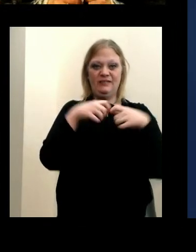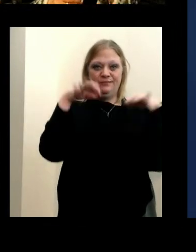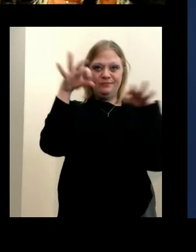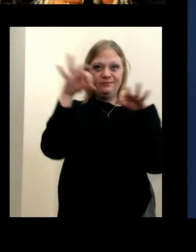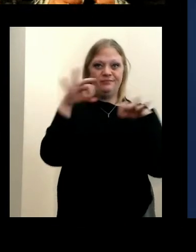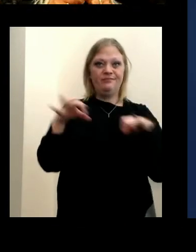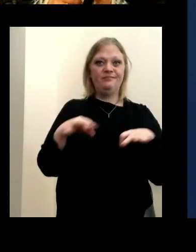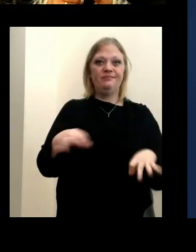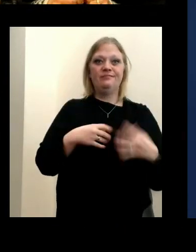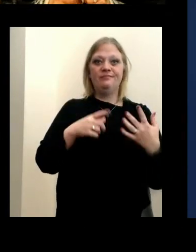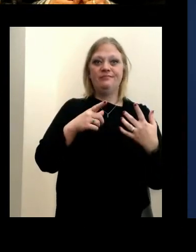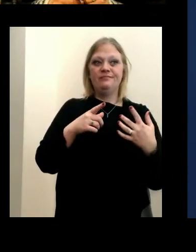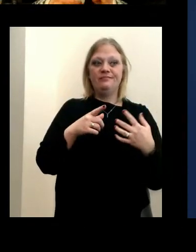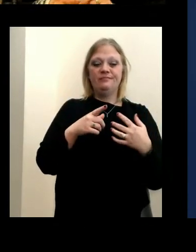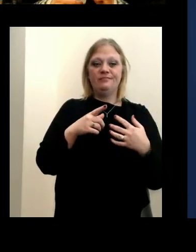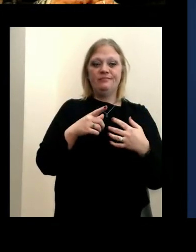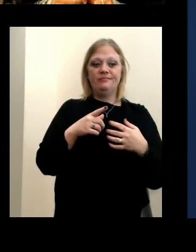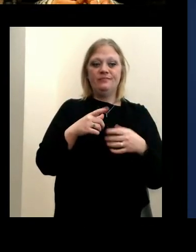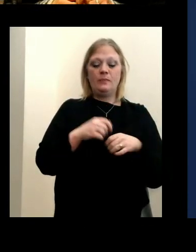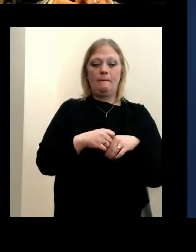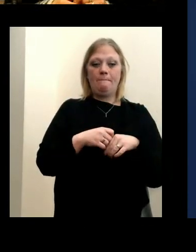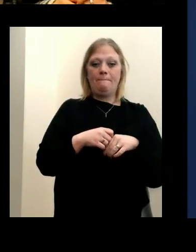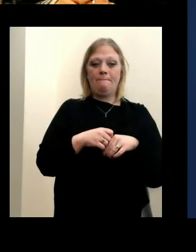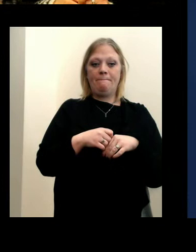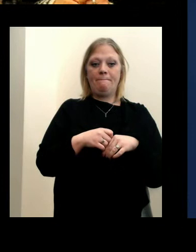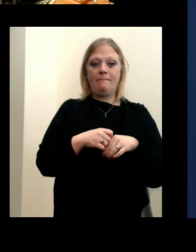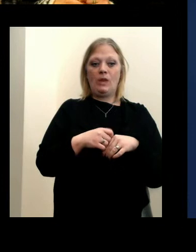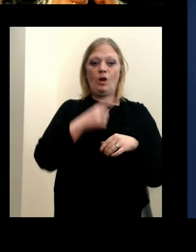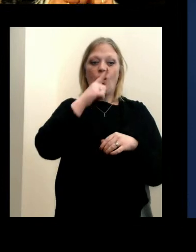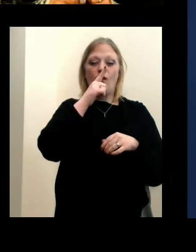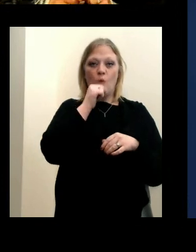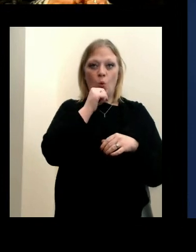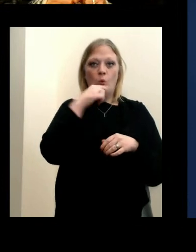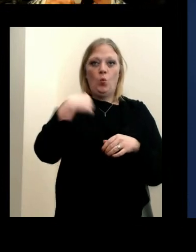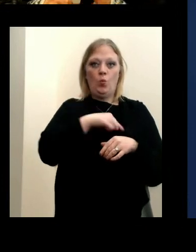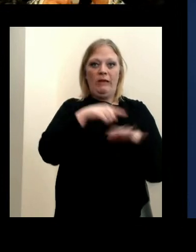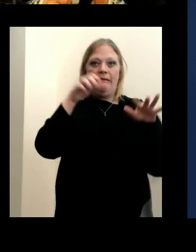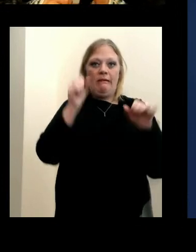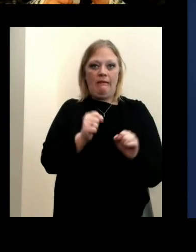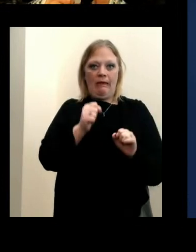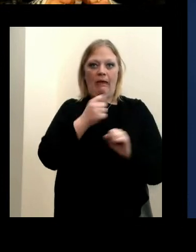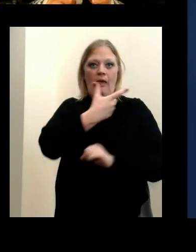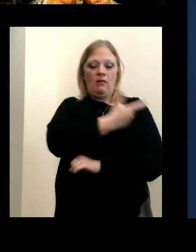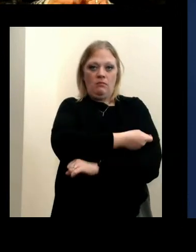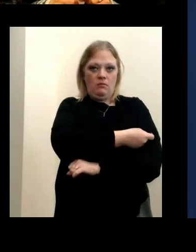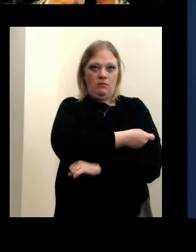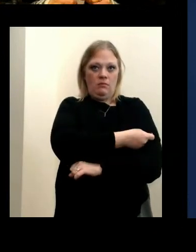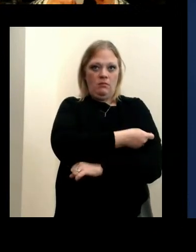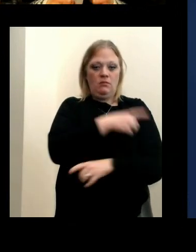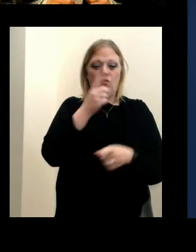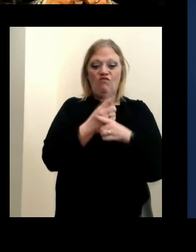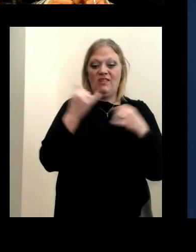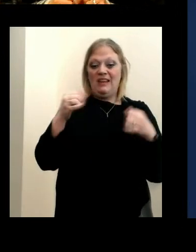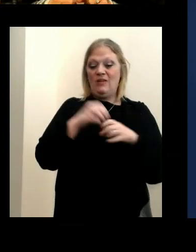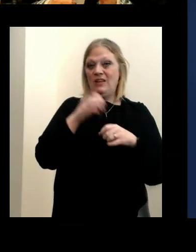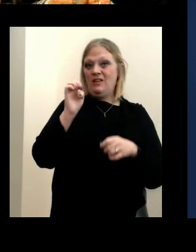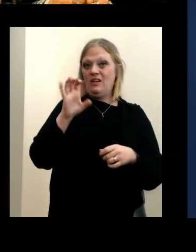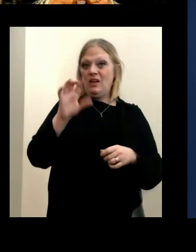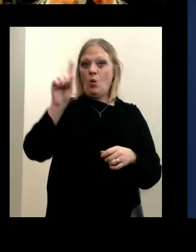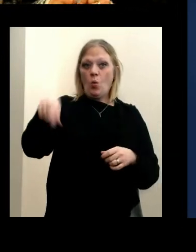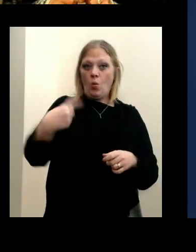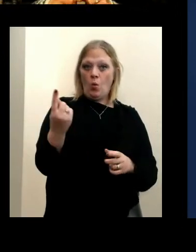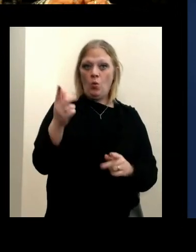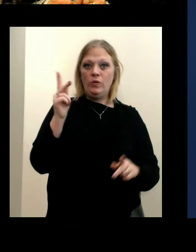County, who vaccinators in Erie County can vaccinate. So right now we are in Erie County only individuals